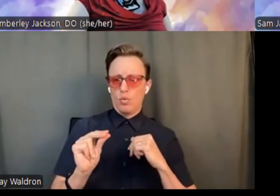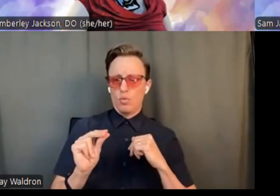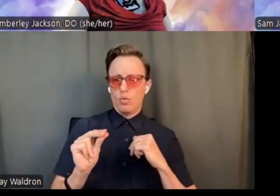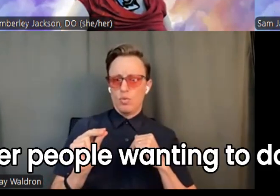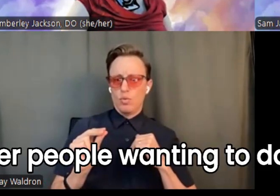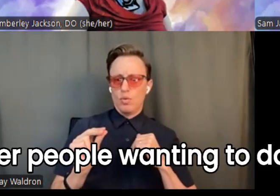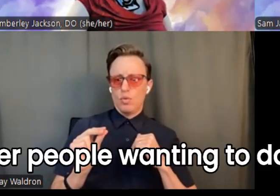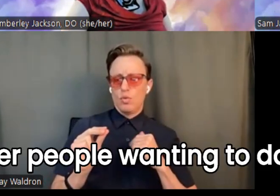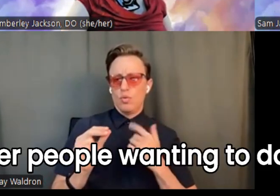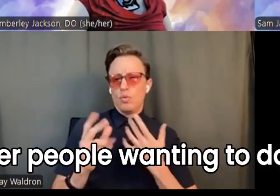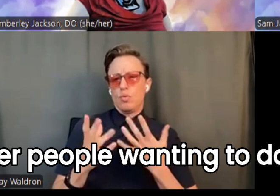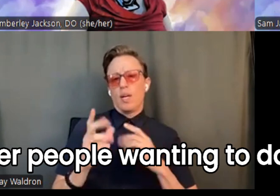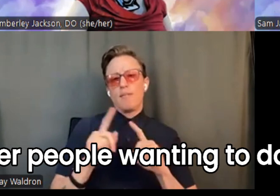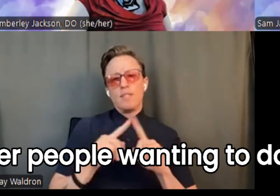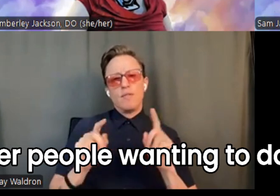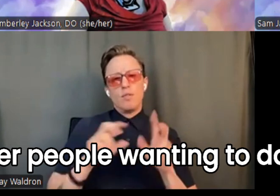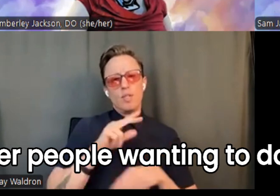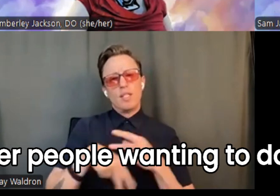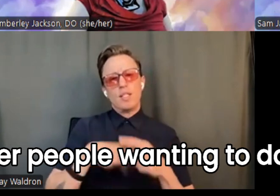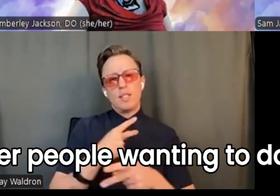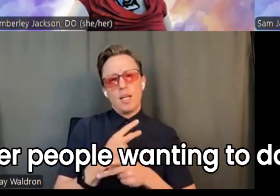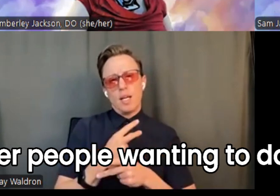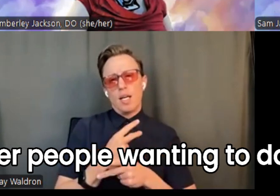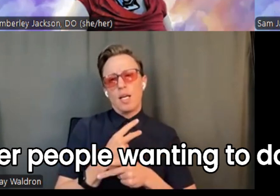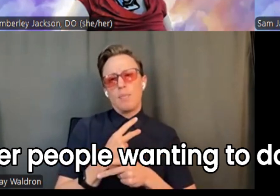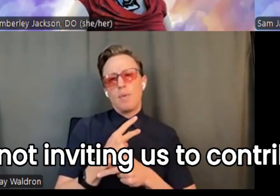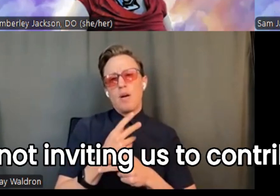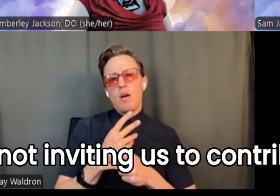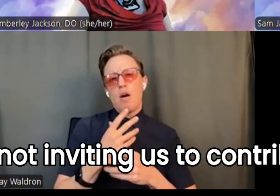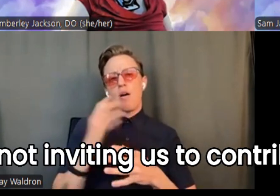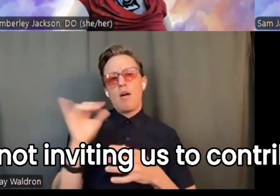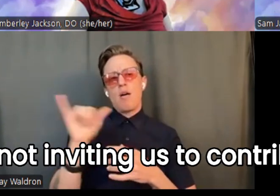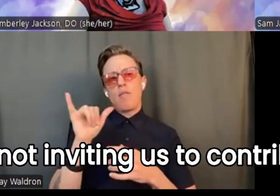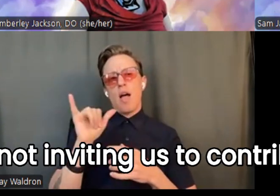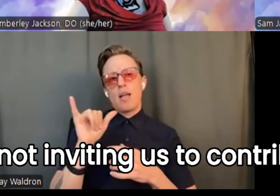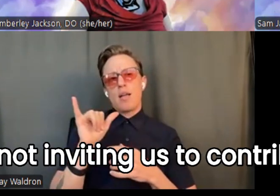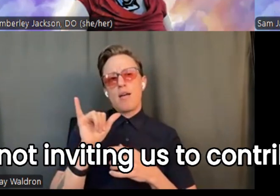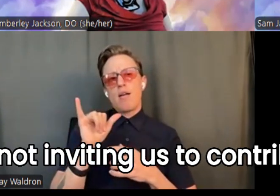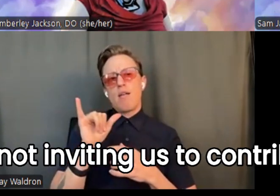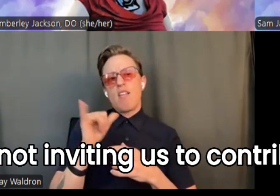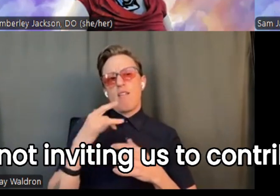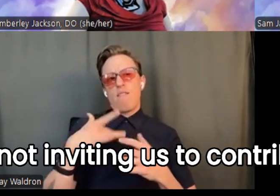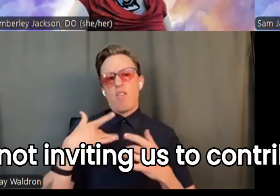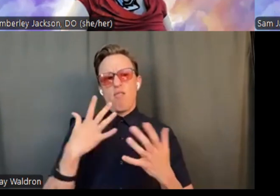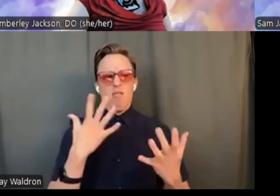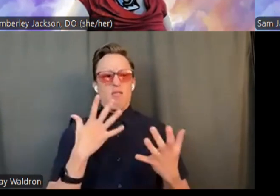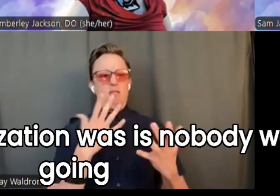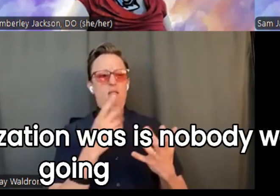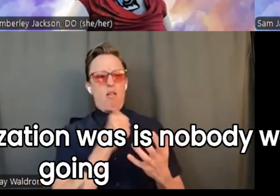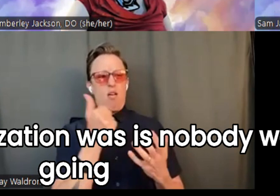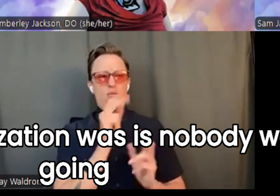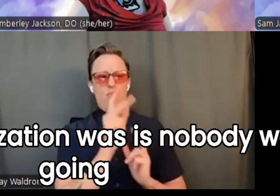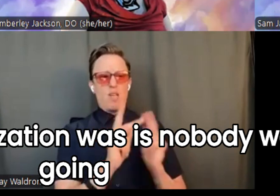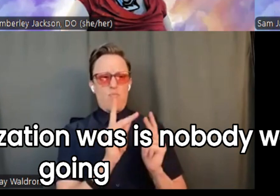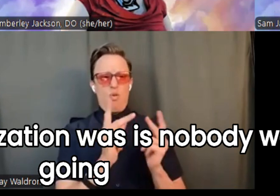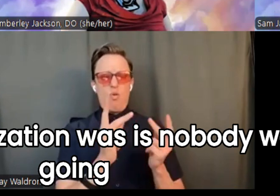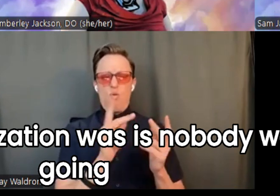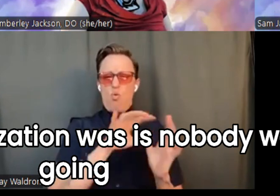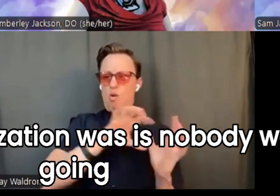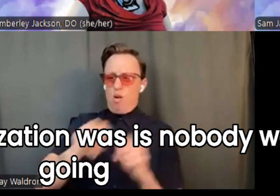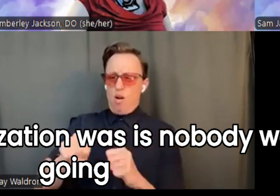infantilization, if you will, of other people wanting to do the work for us and not inviting us to contribute. And